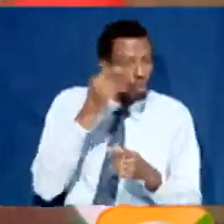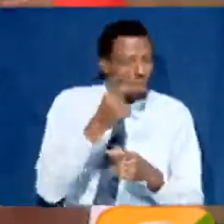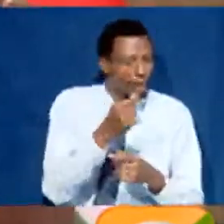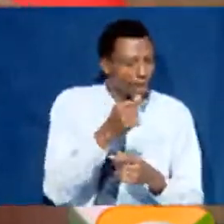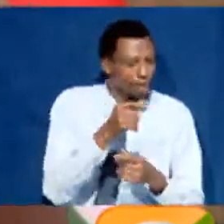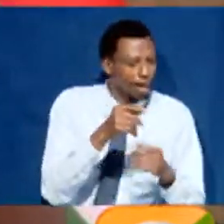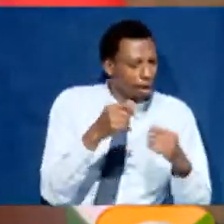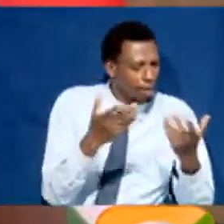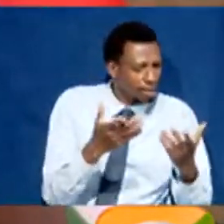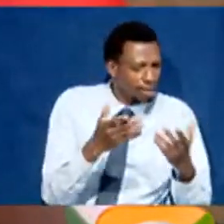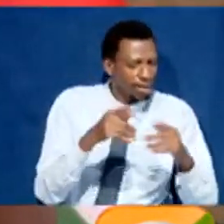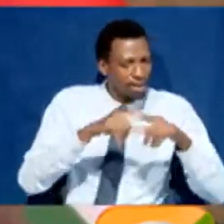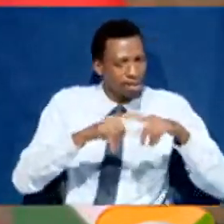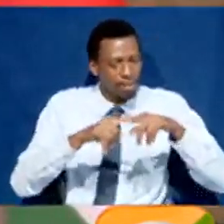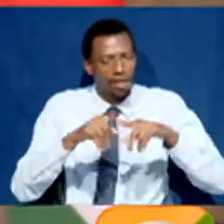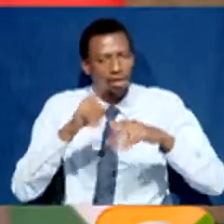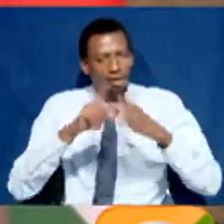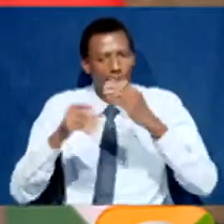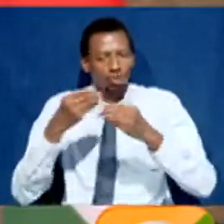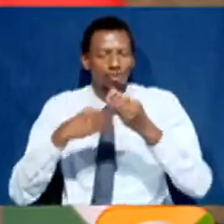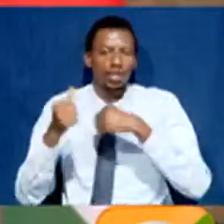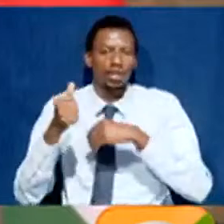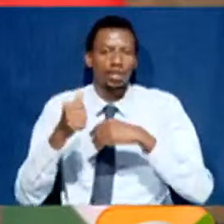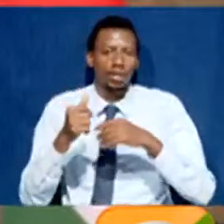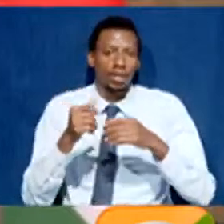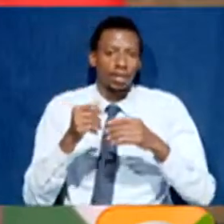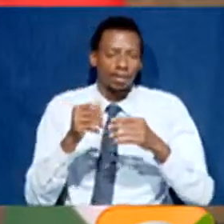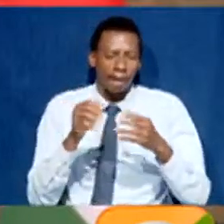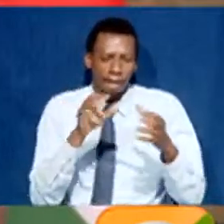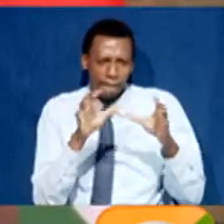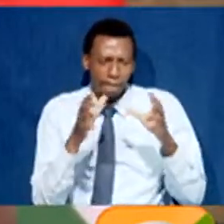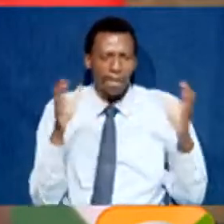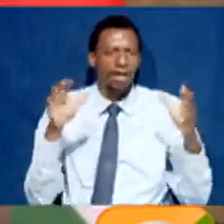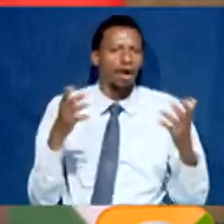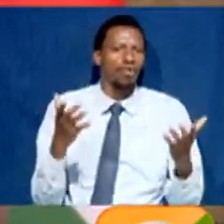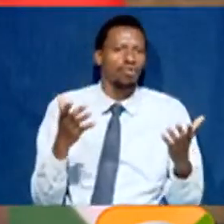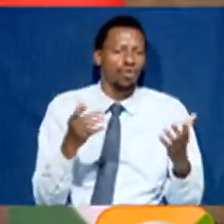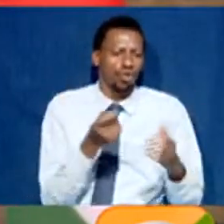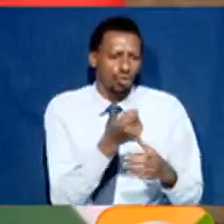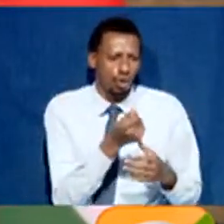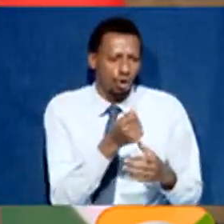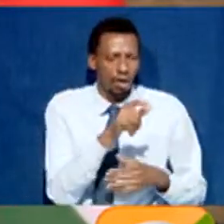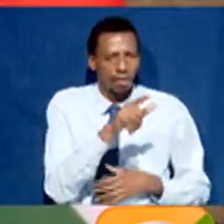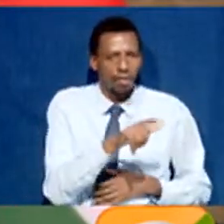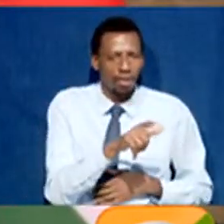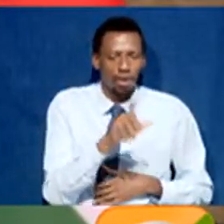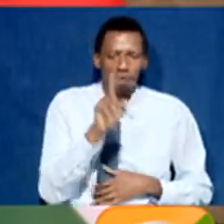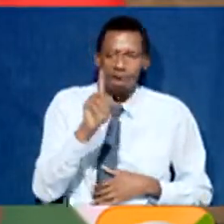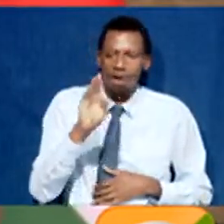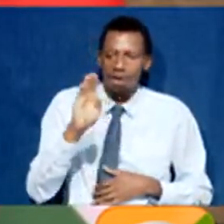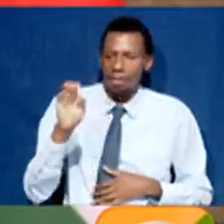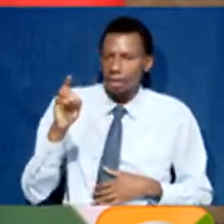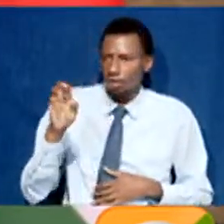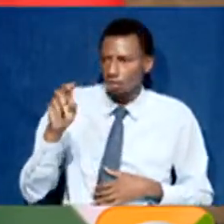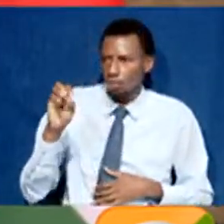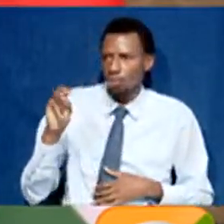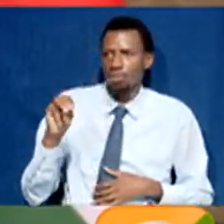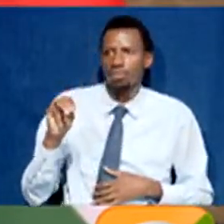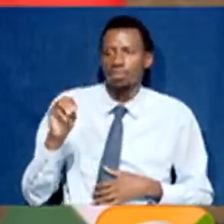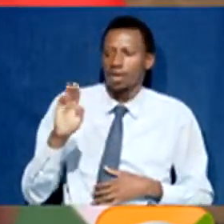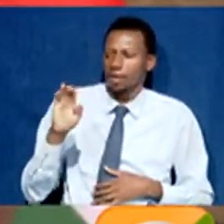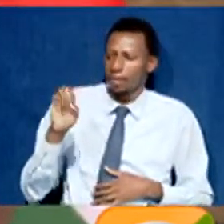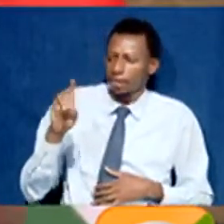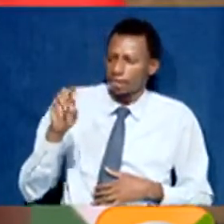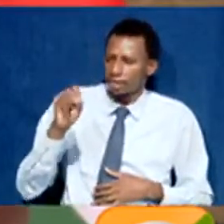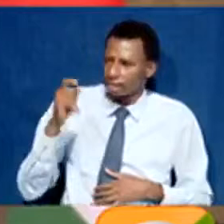it depends with sizes. Mm-hmm. The smaller ones cost less. The one bedroom, the bed sitter, the one bedroom, the two bedroom,